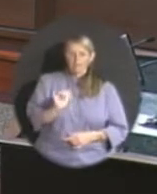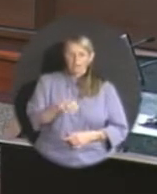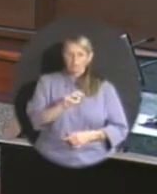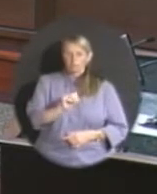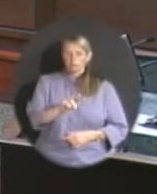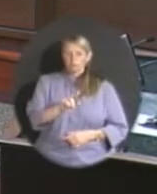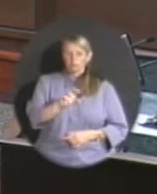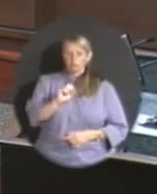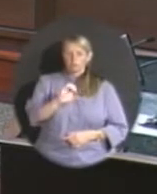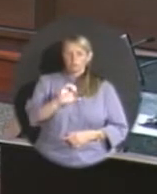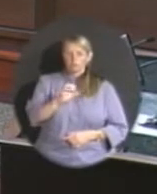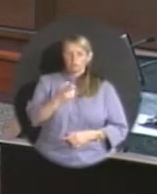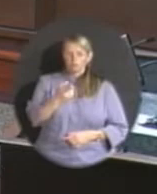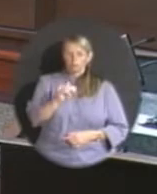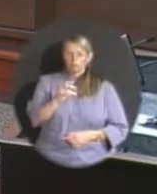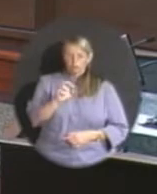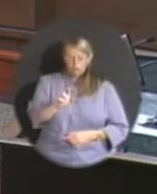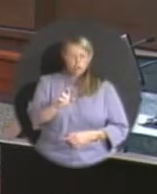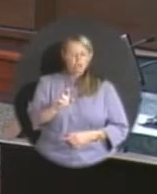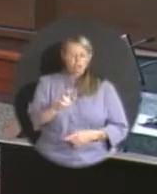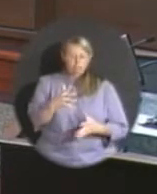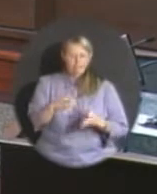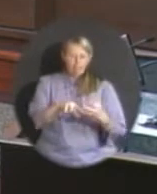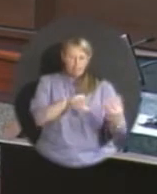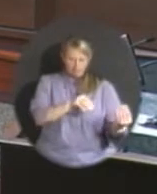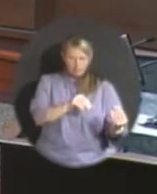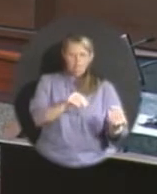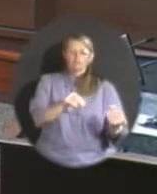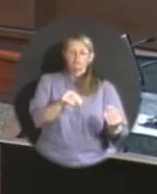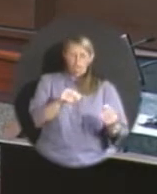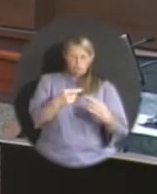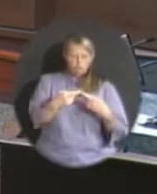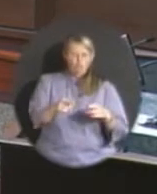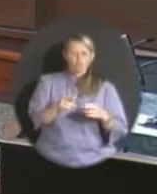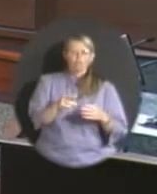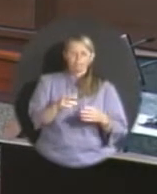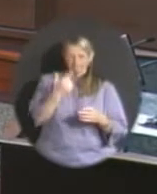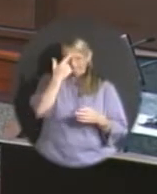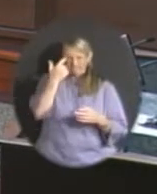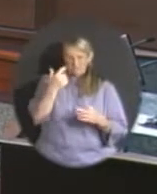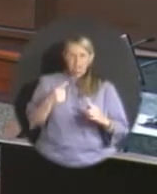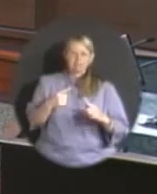Mrs. Hibbs, do you want to let the record show that Mr. Scheer left the room?